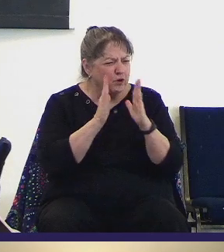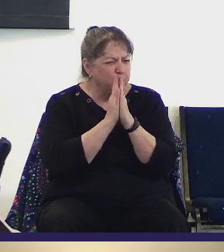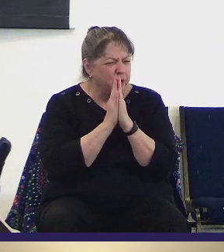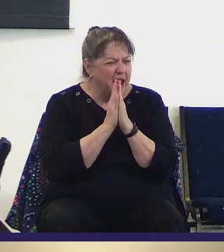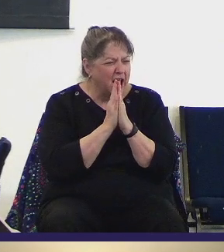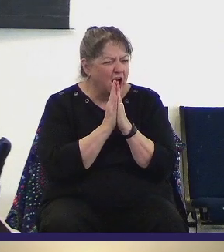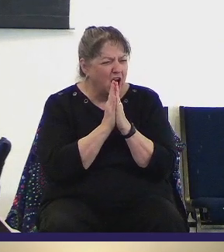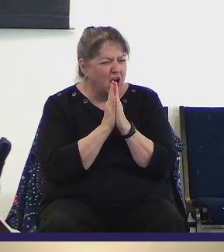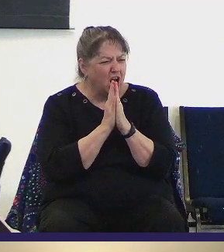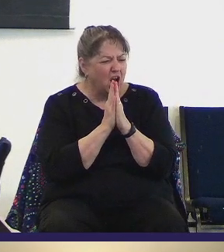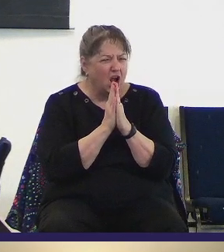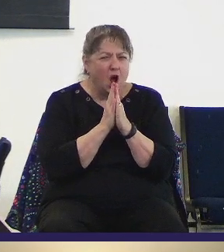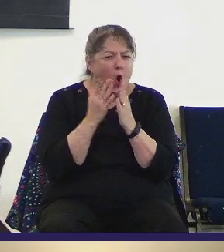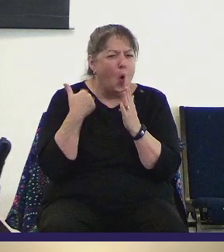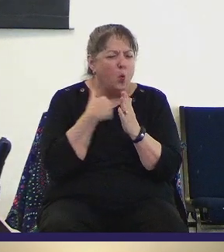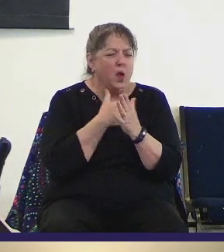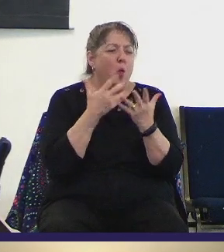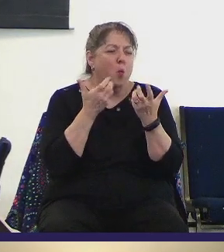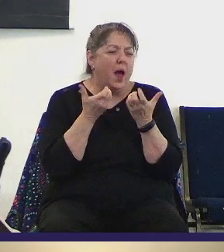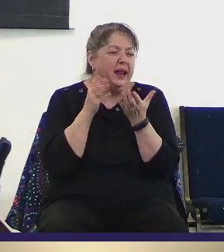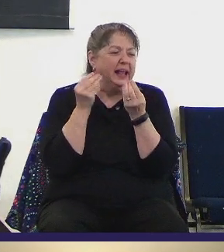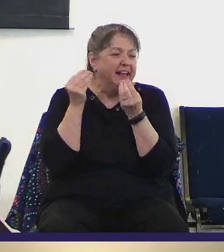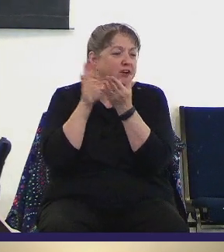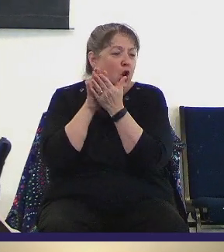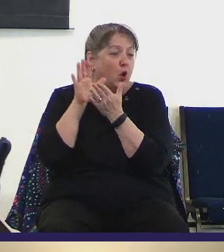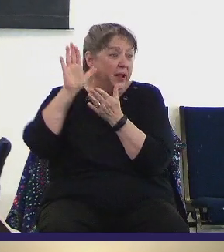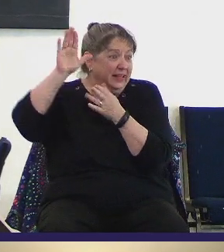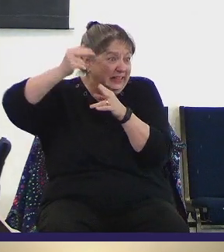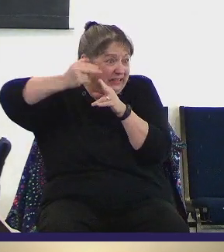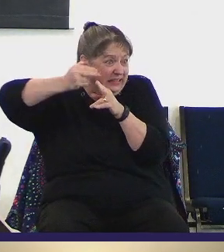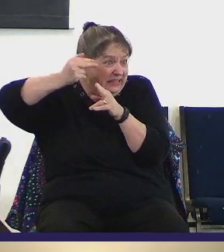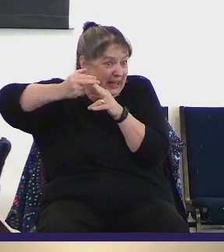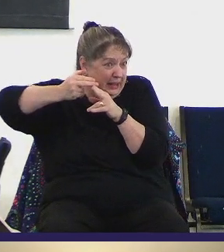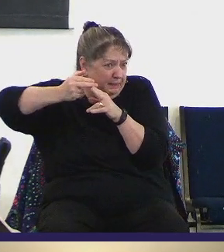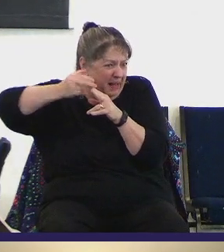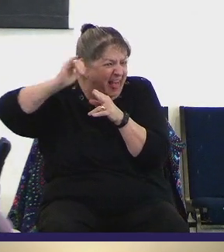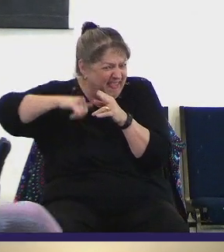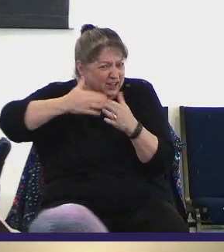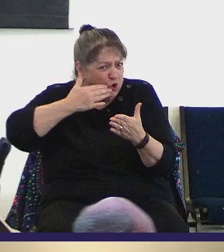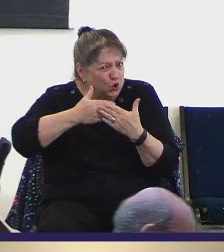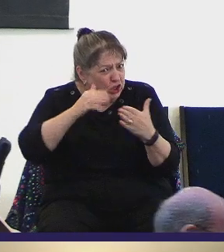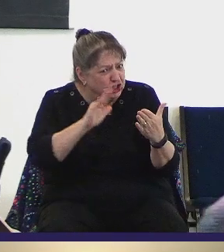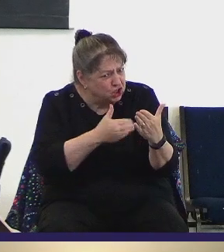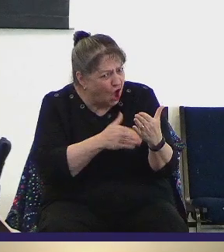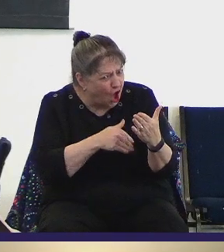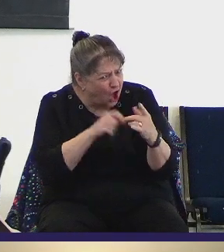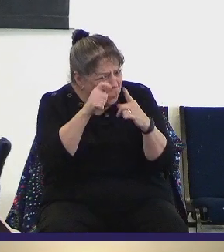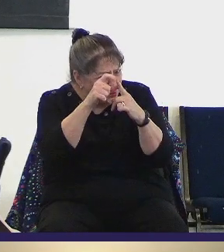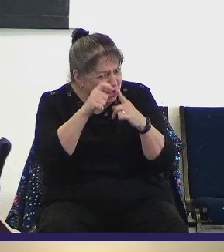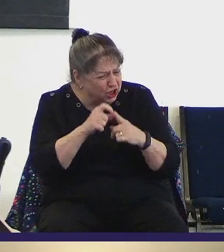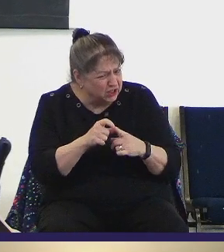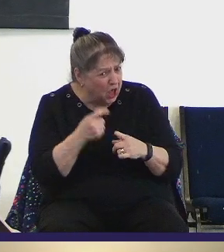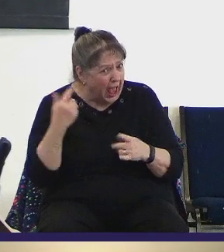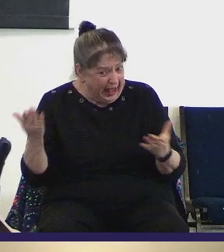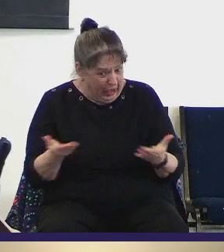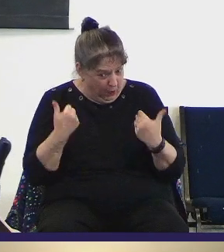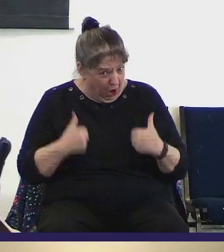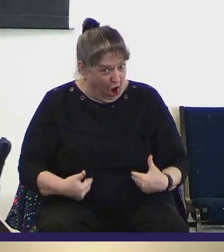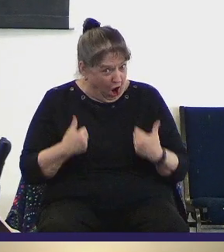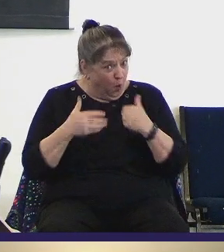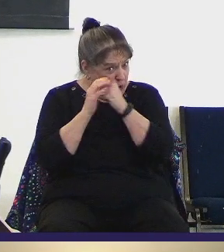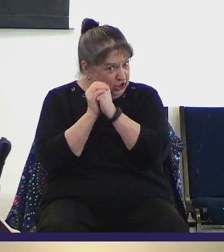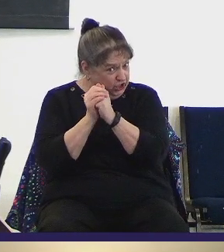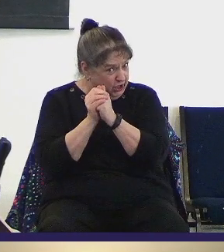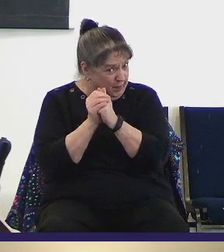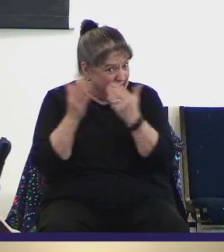that His name would be glorified amidst us. What an awesome song, right? That here we are to worship and here we are to bow down and here we are